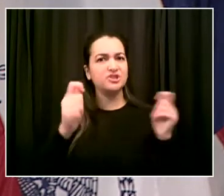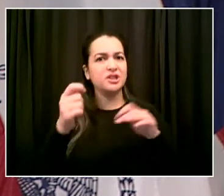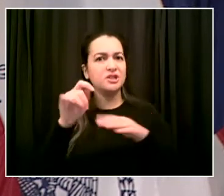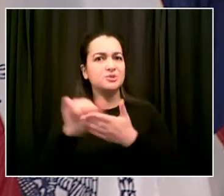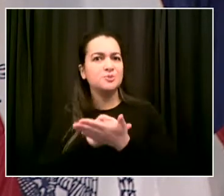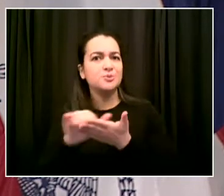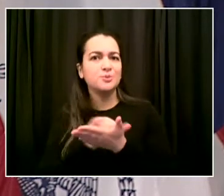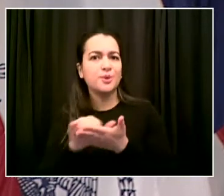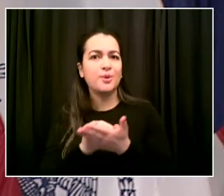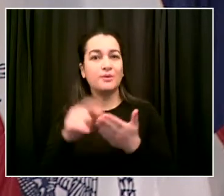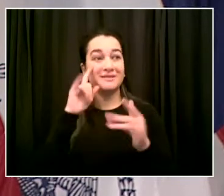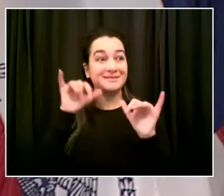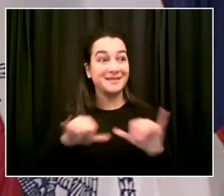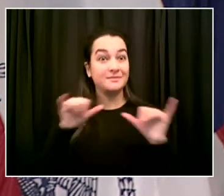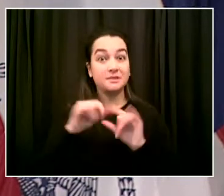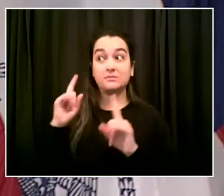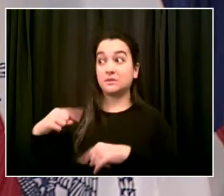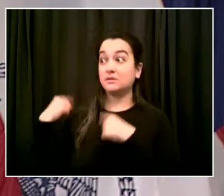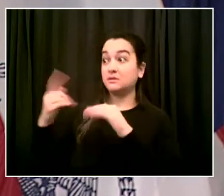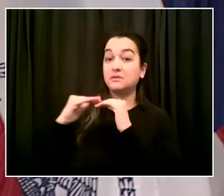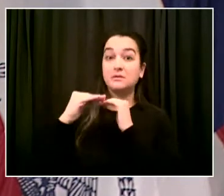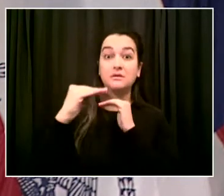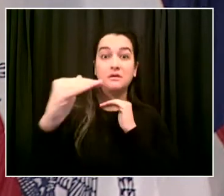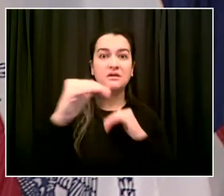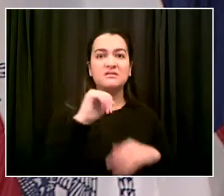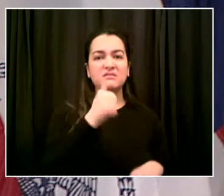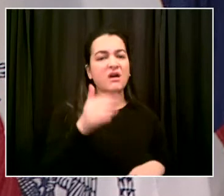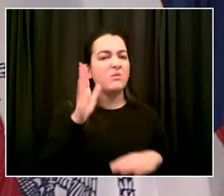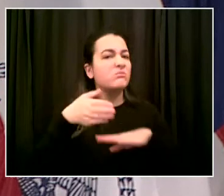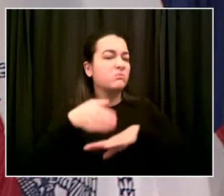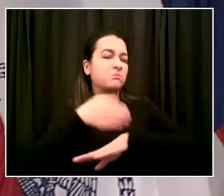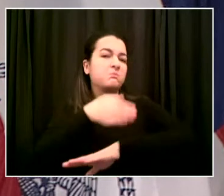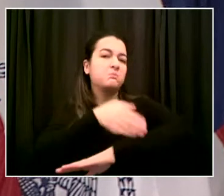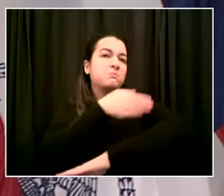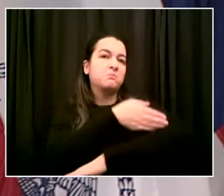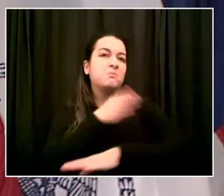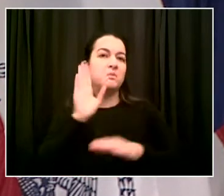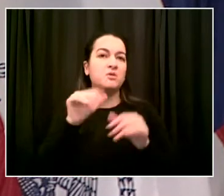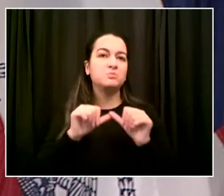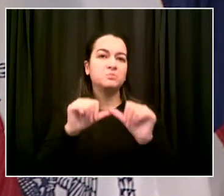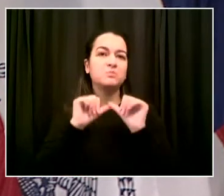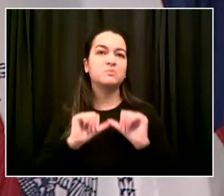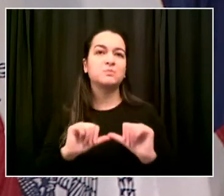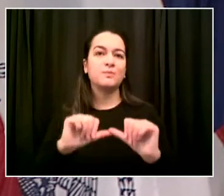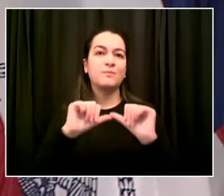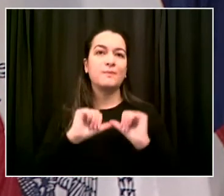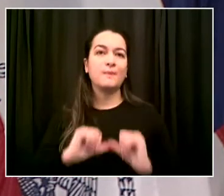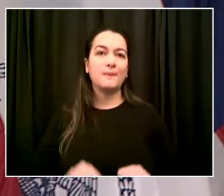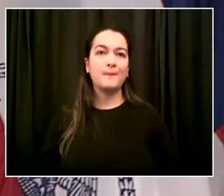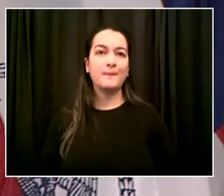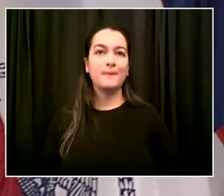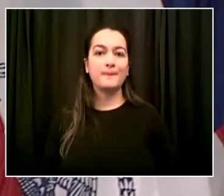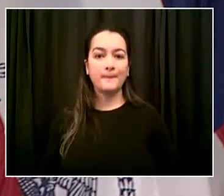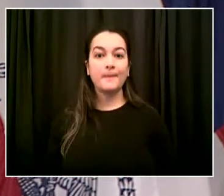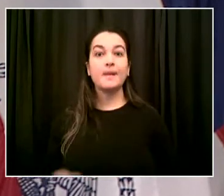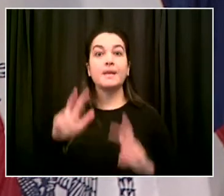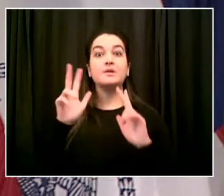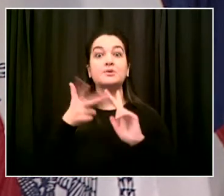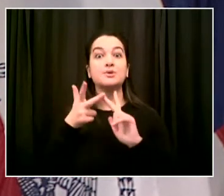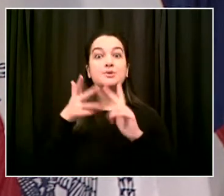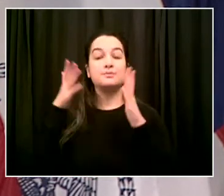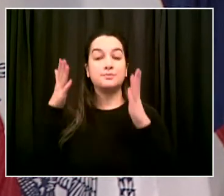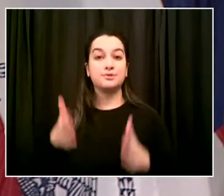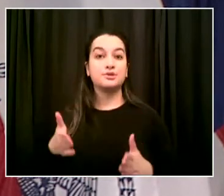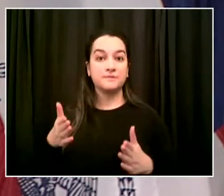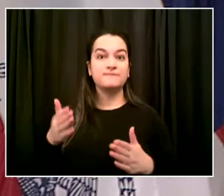have a new Chief Strategy Officer who will bring a lot of experience and a lot of great ideas to the